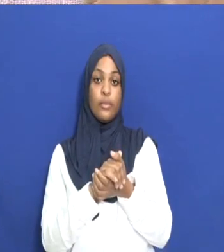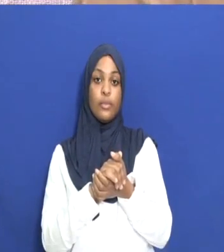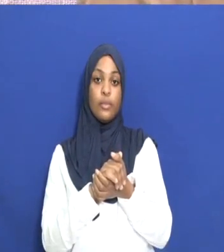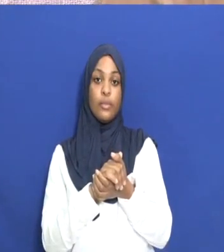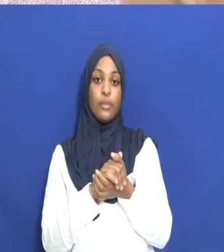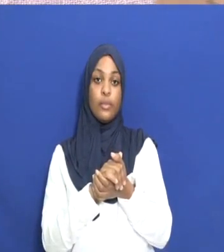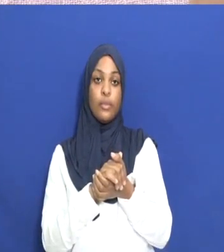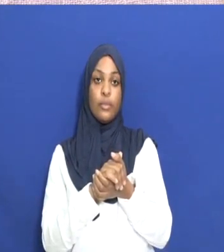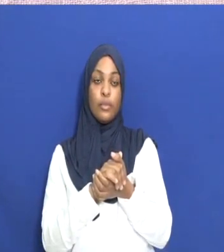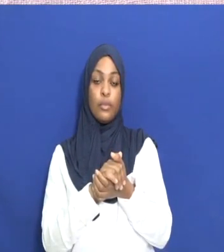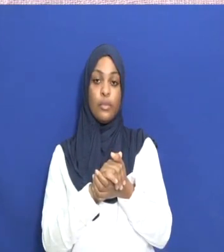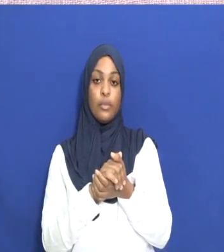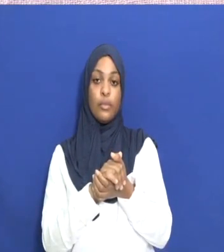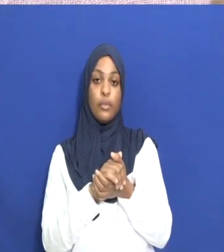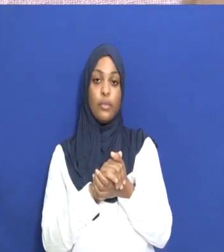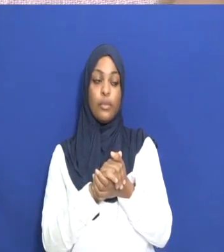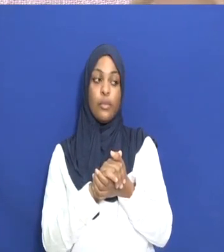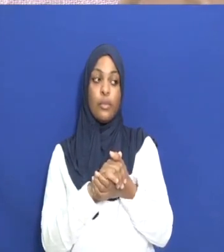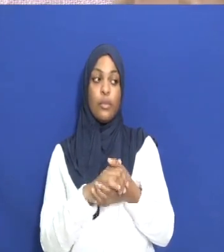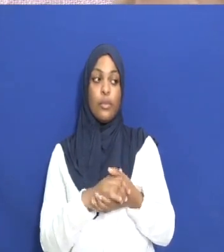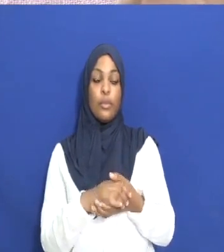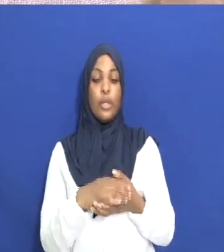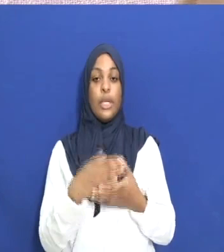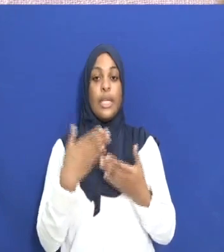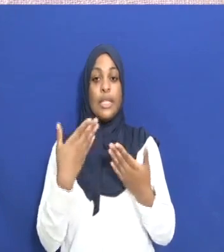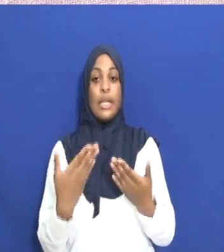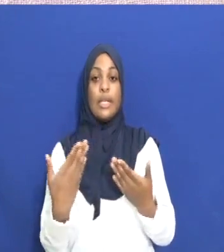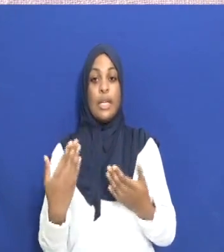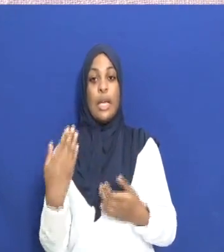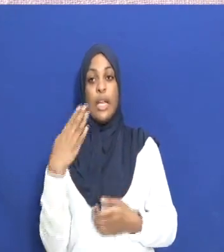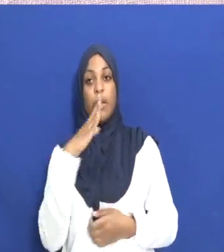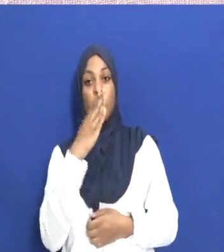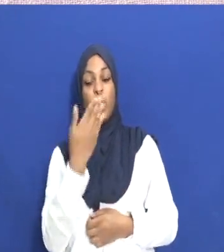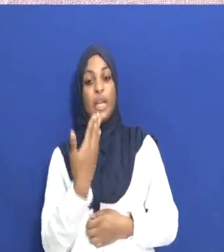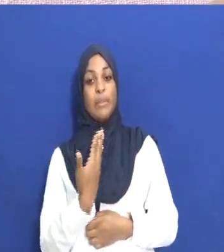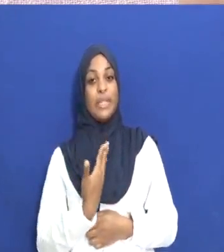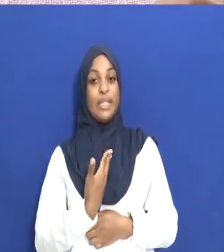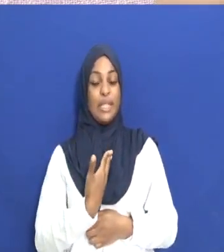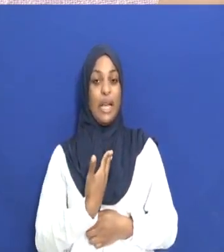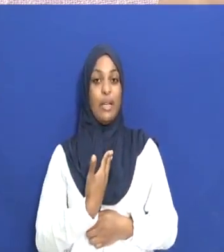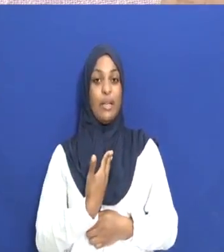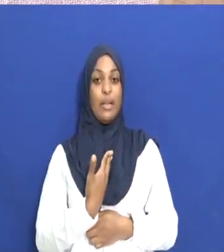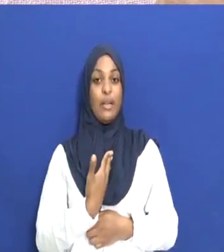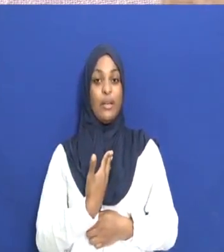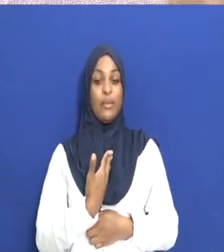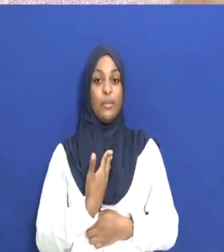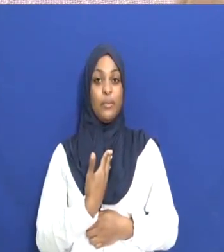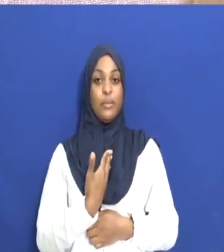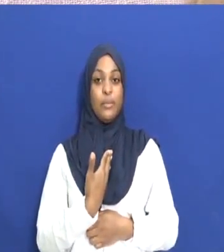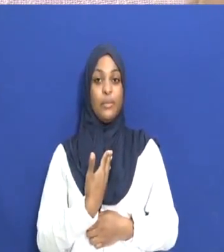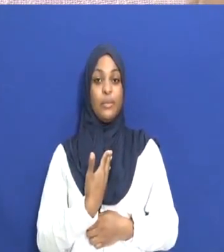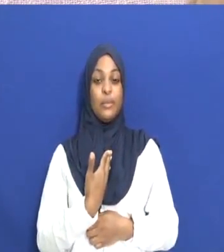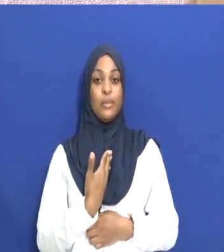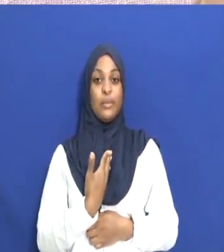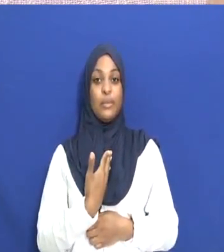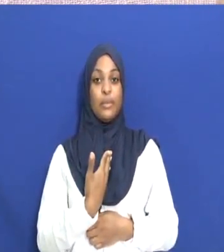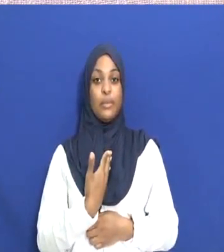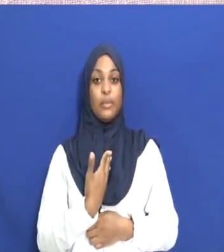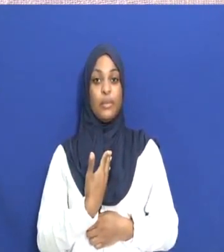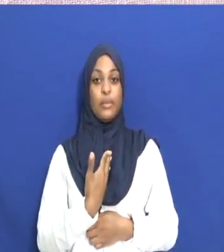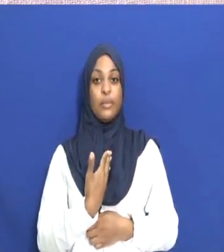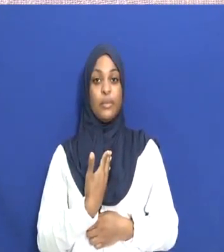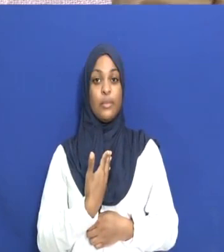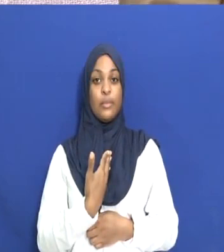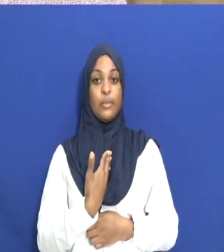Okay, well, so now it's very important point. It is very important point. So we